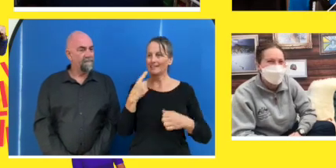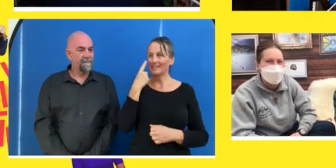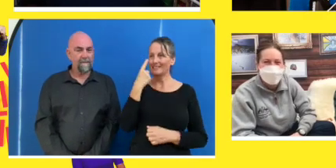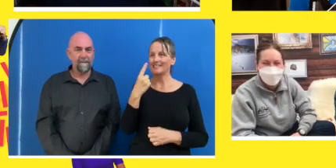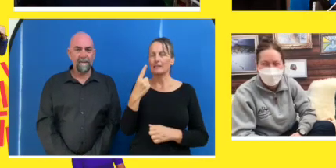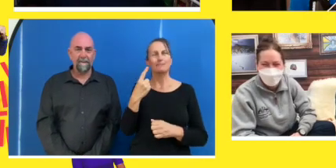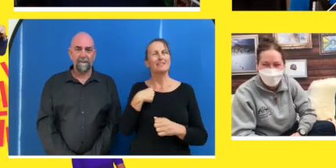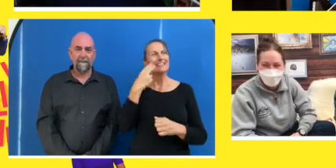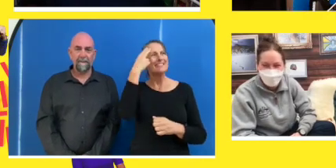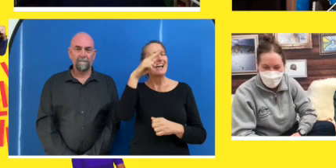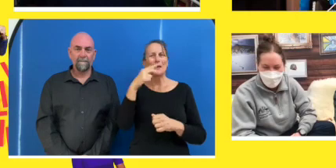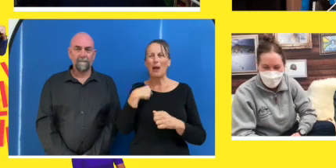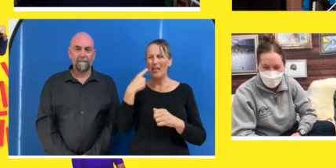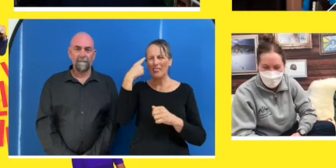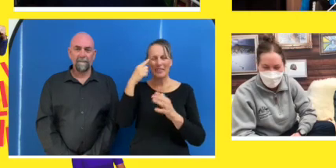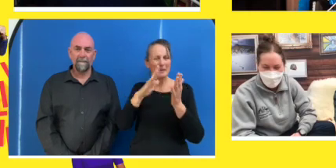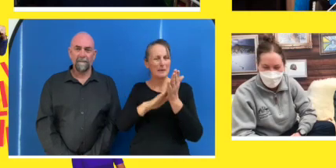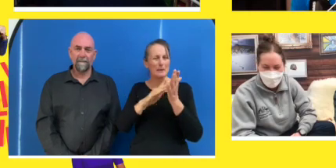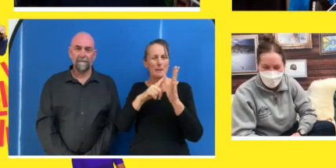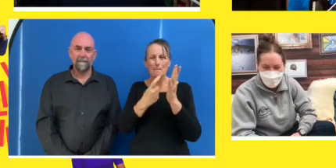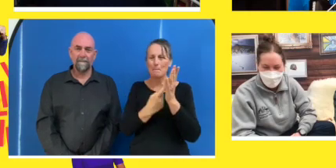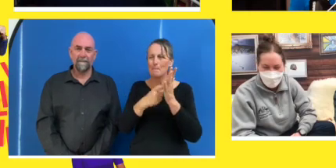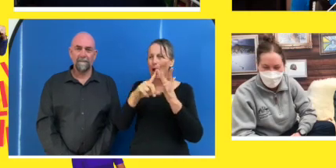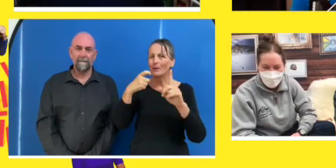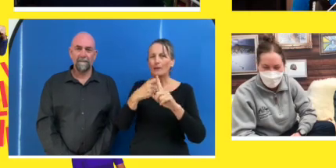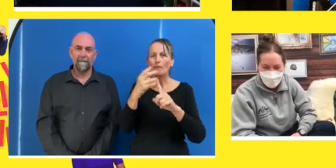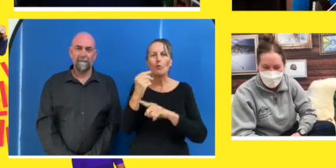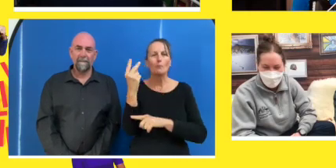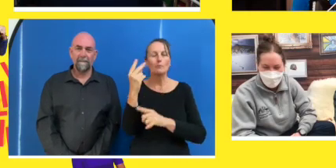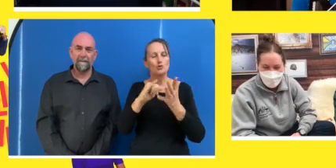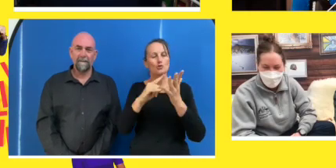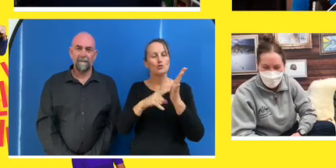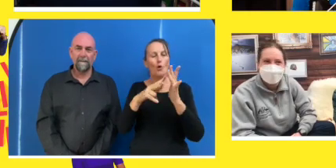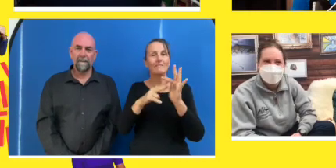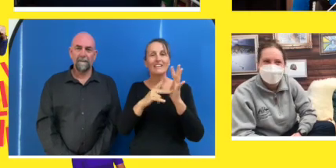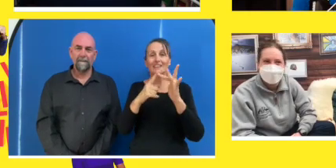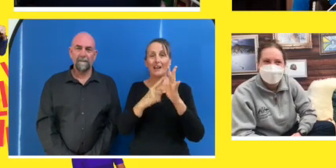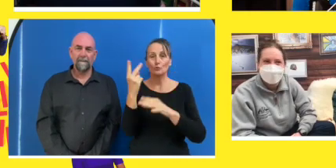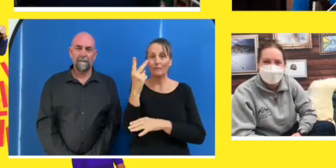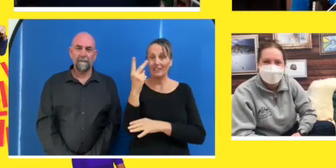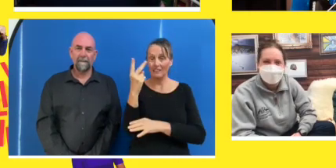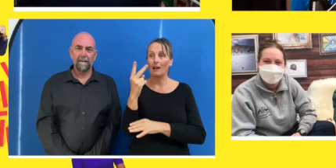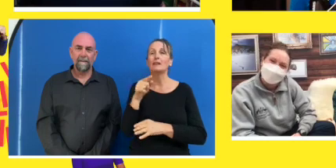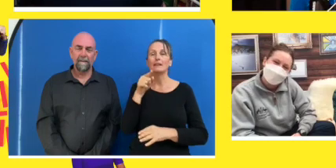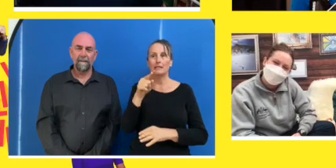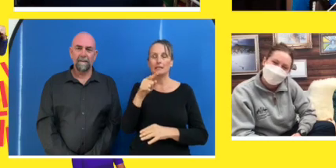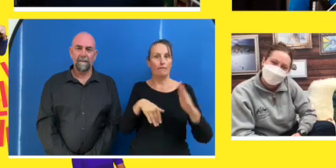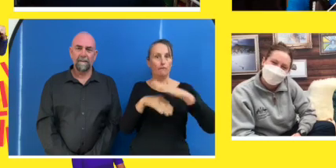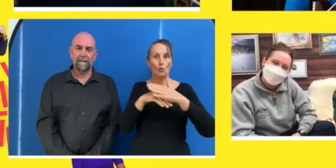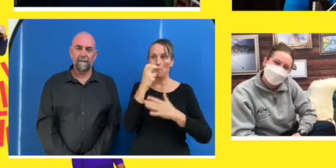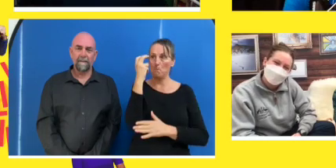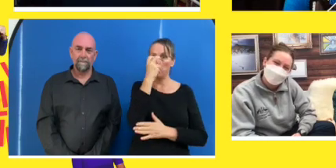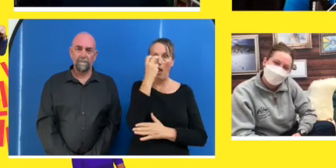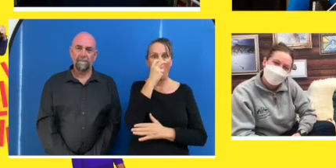say Pat. Again, correct answer to you both. Yeah, good. That was solid from you both. I think there'd be